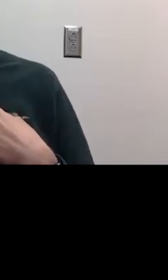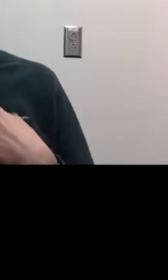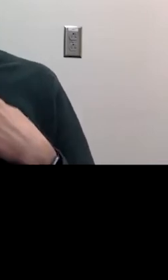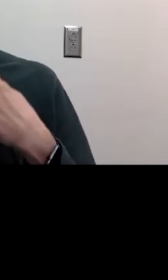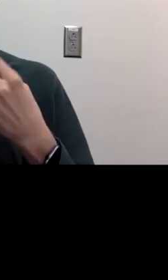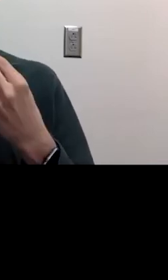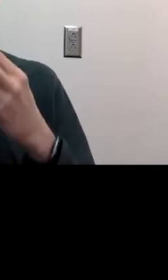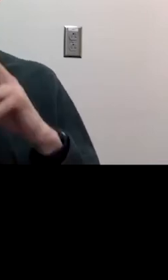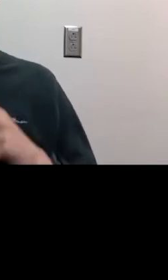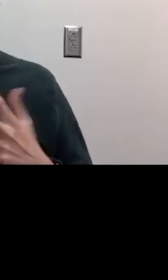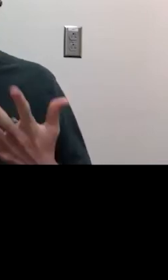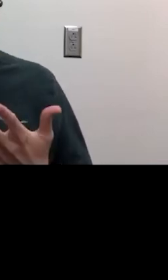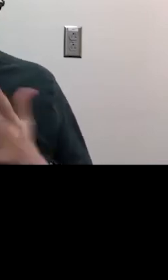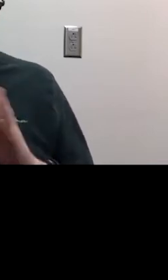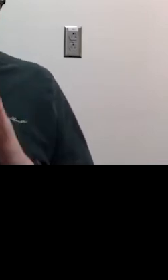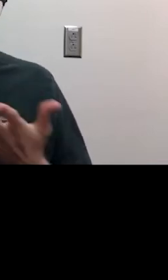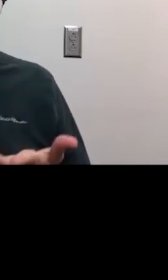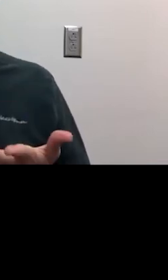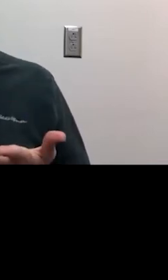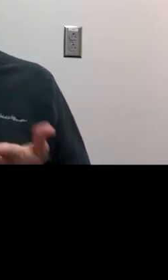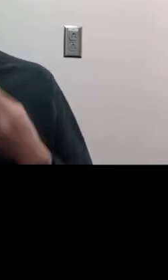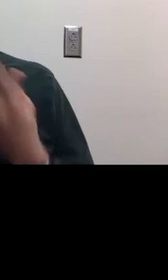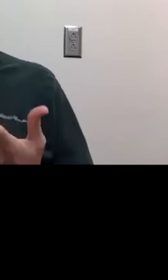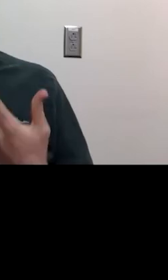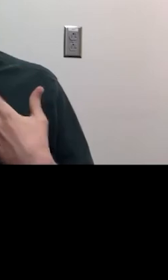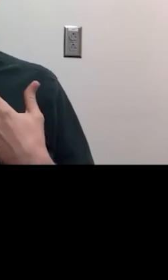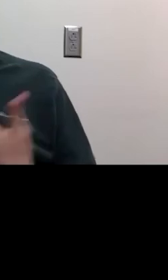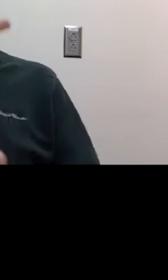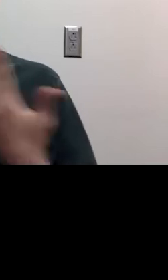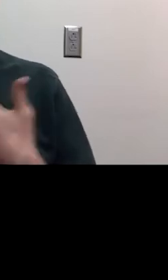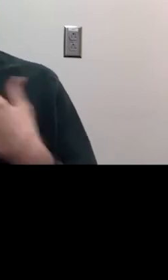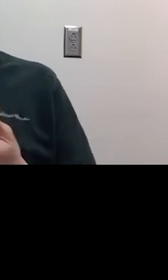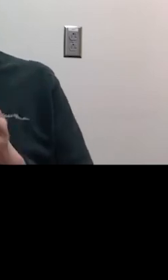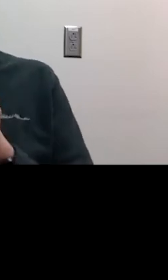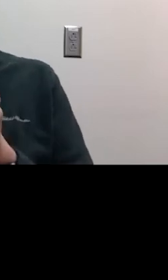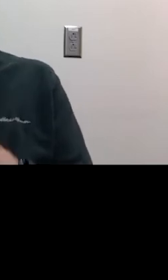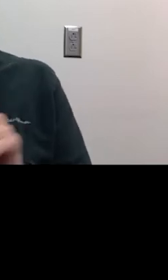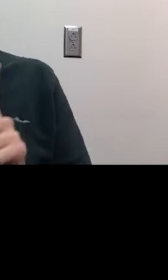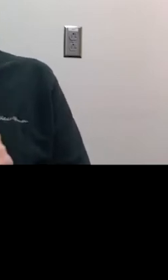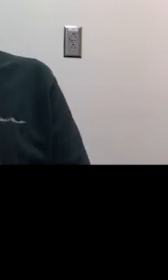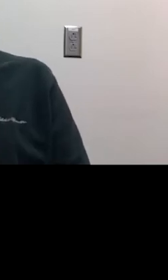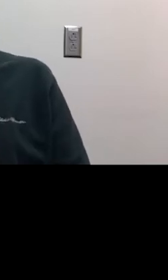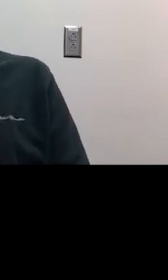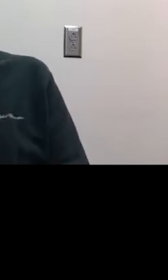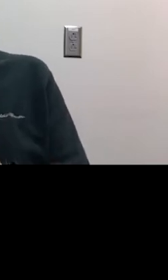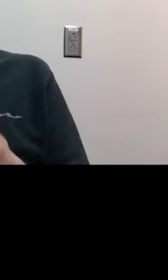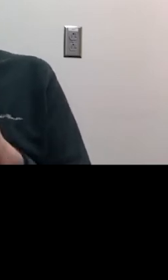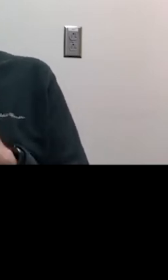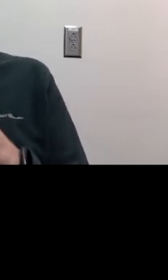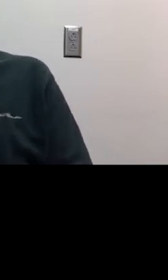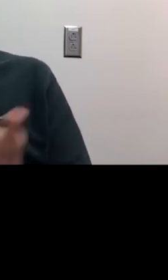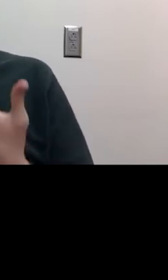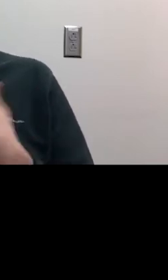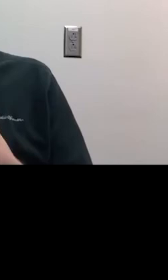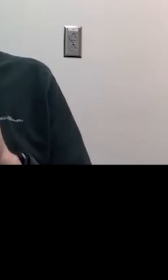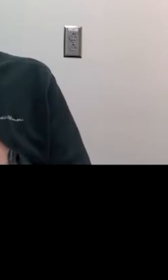does that mean? Like maybe you're providing a social health intervention, but you're not actually changing social health. That means that the